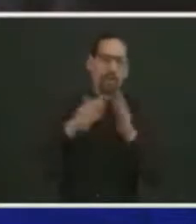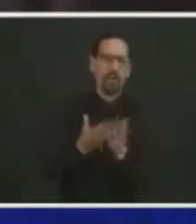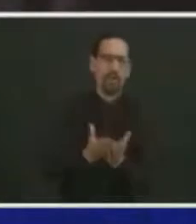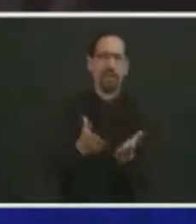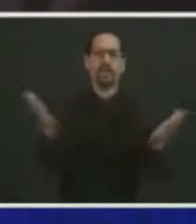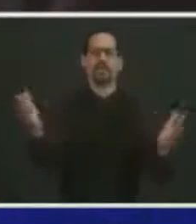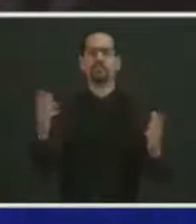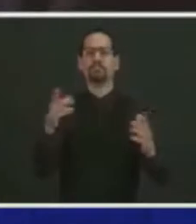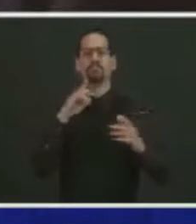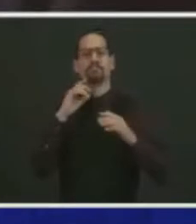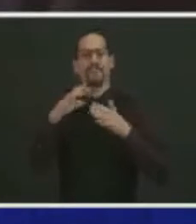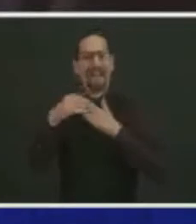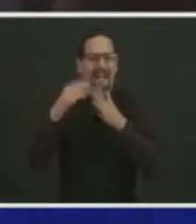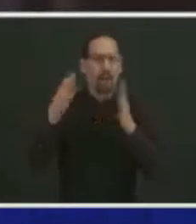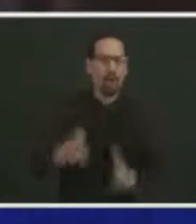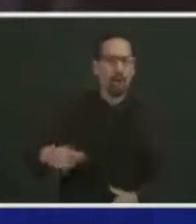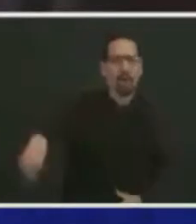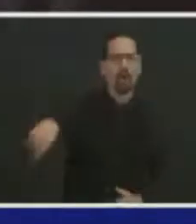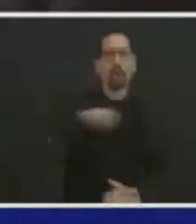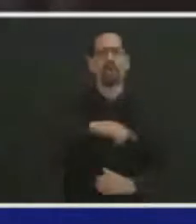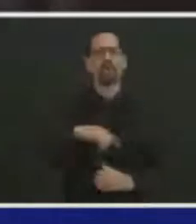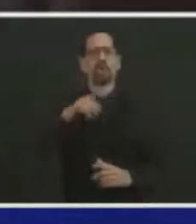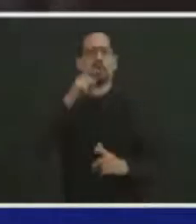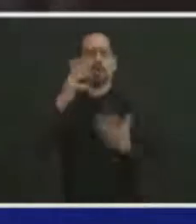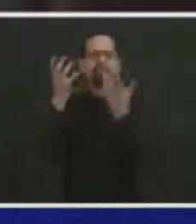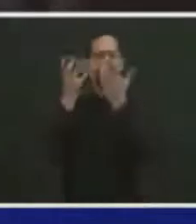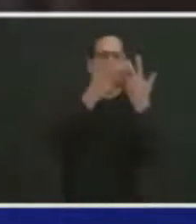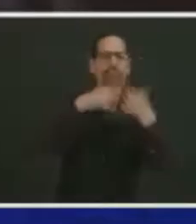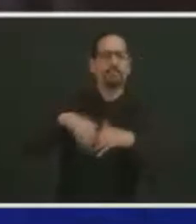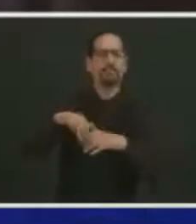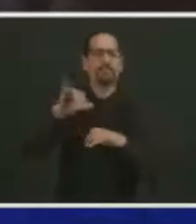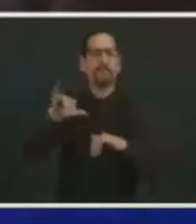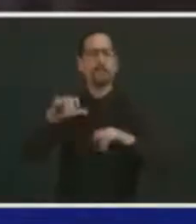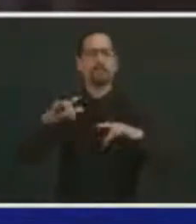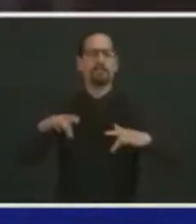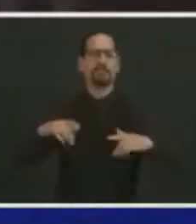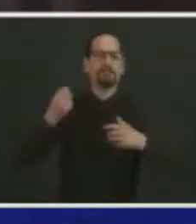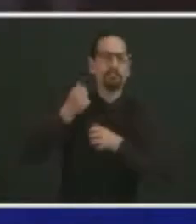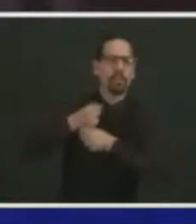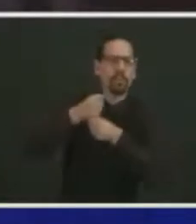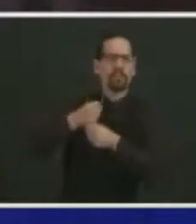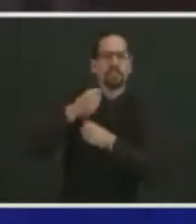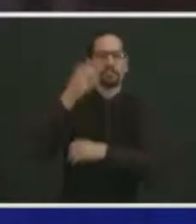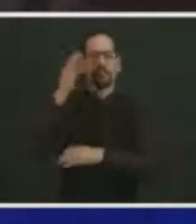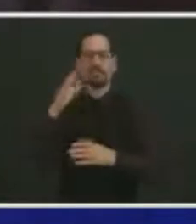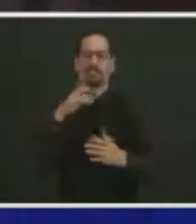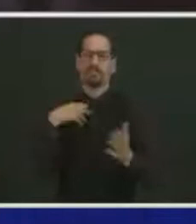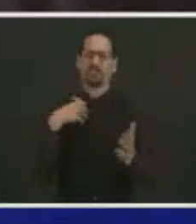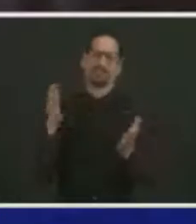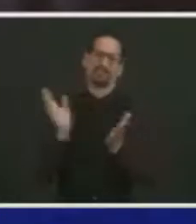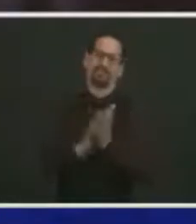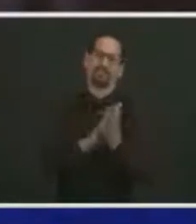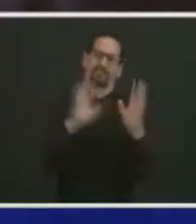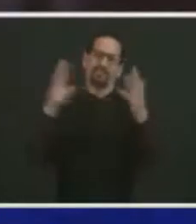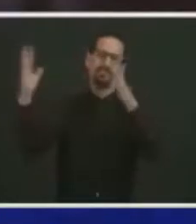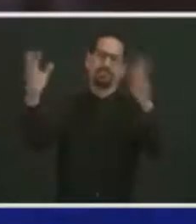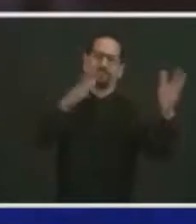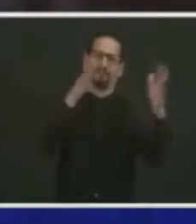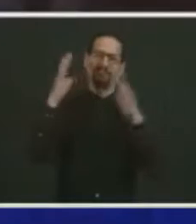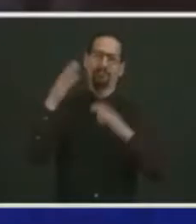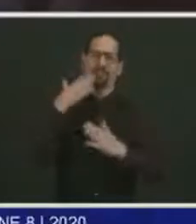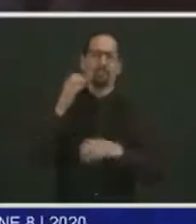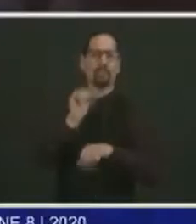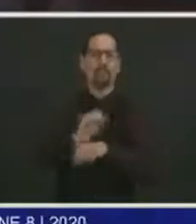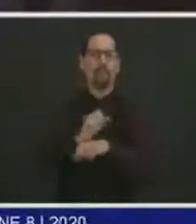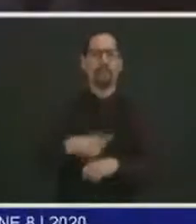the community leaders who organized these dozen or so protests. These are never easy to plan. You